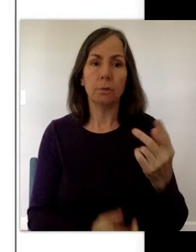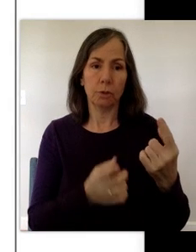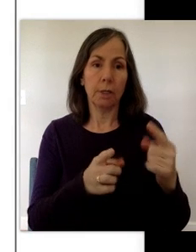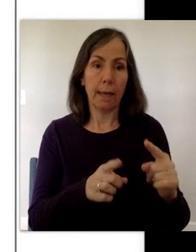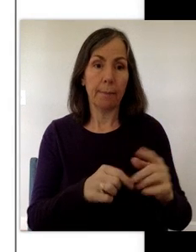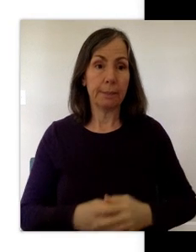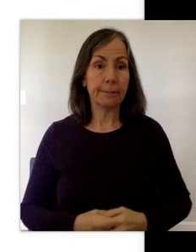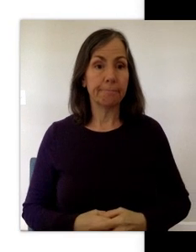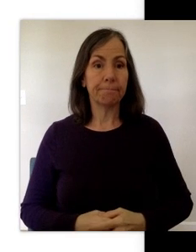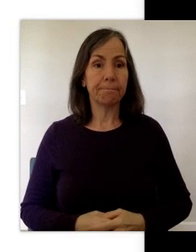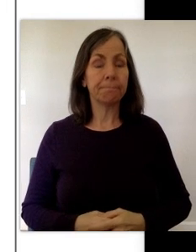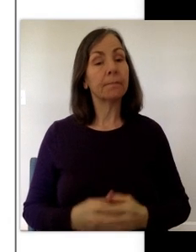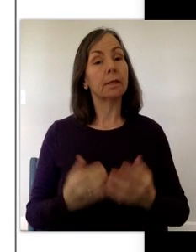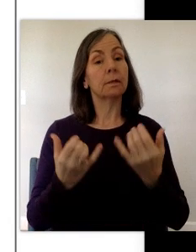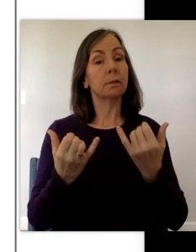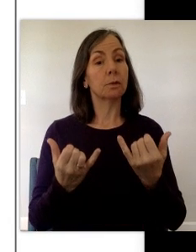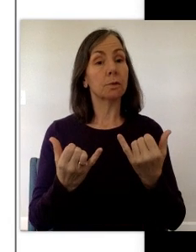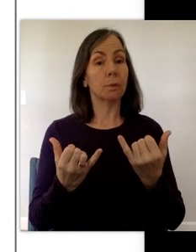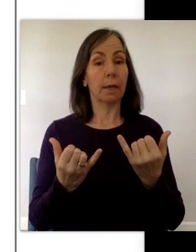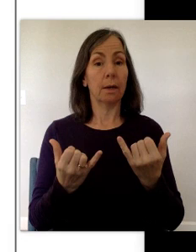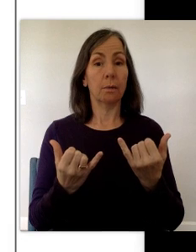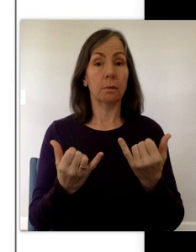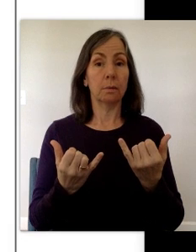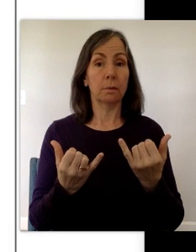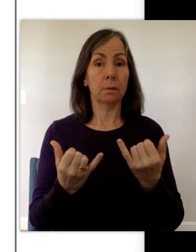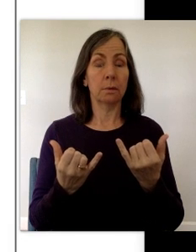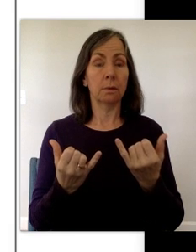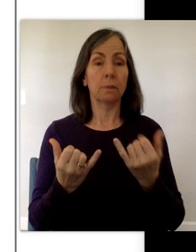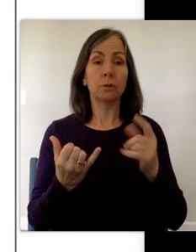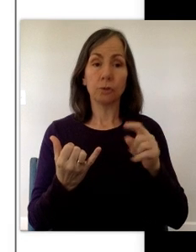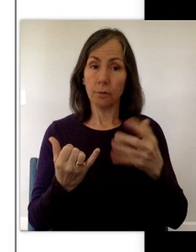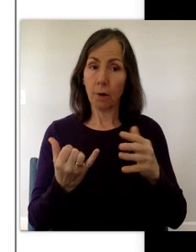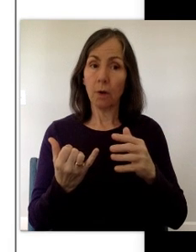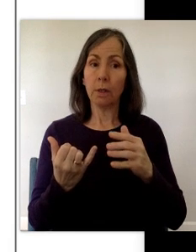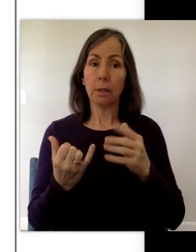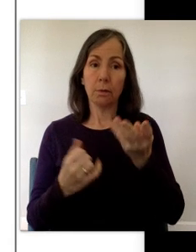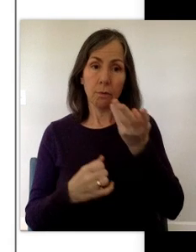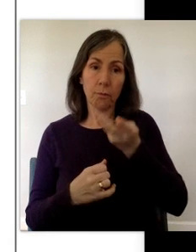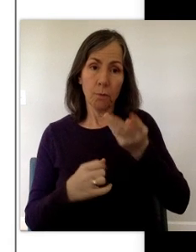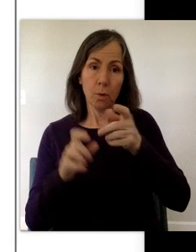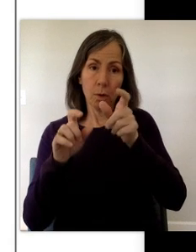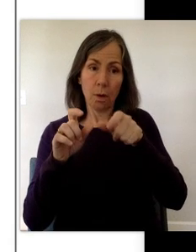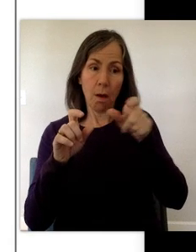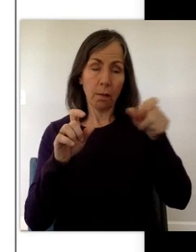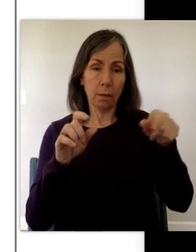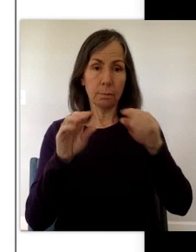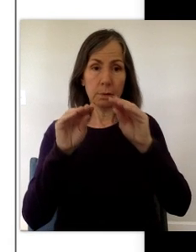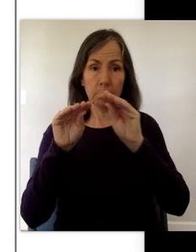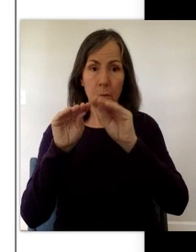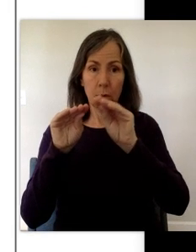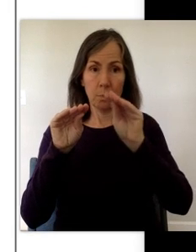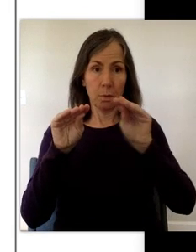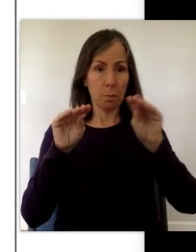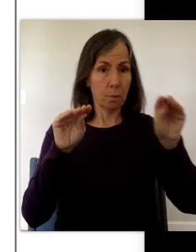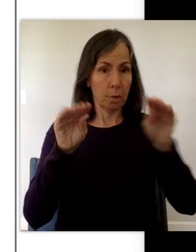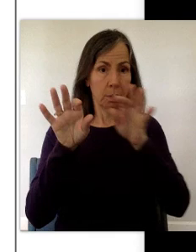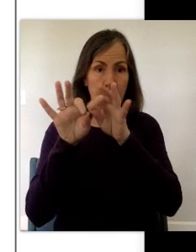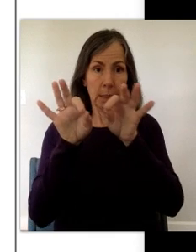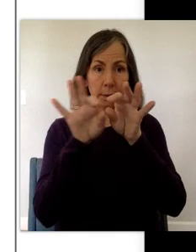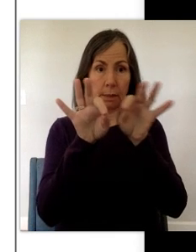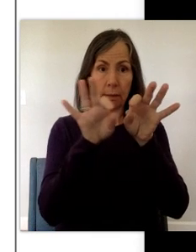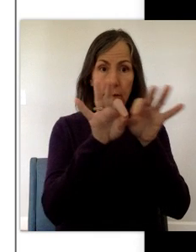All right, so now you should have finished your notes up until the examples. You